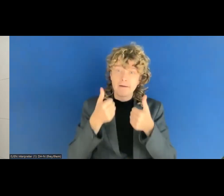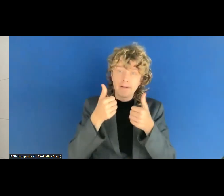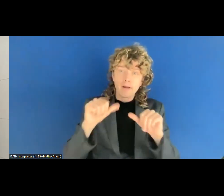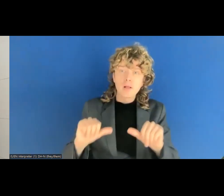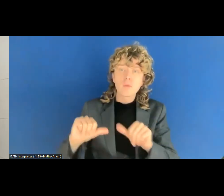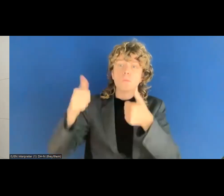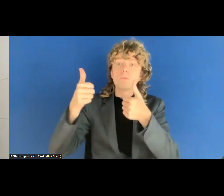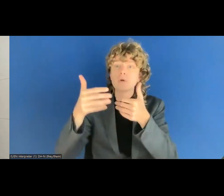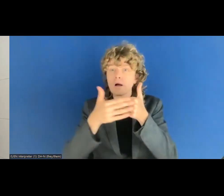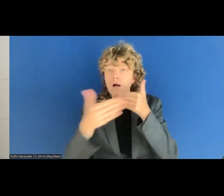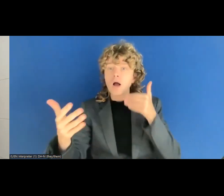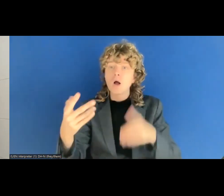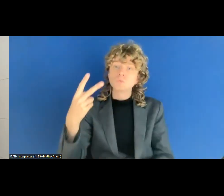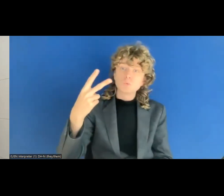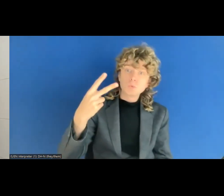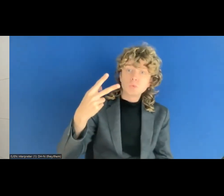So